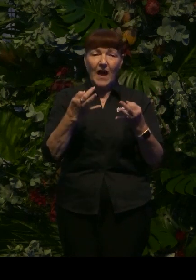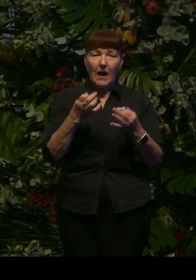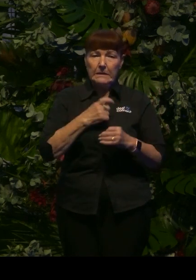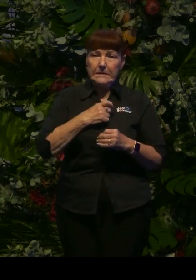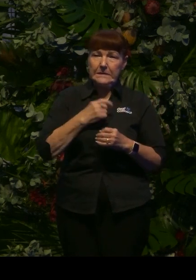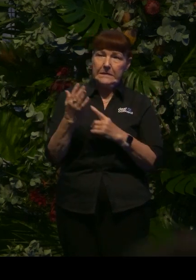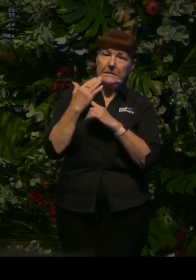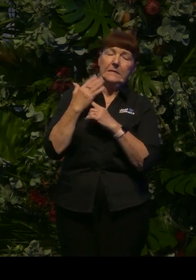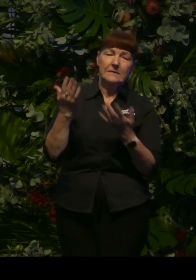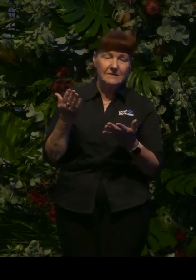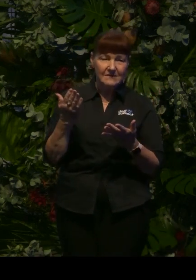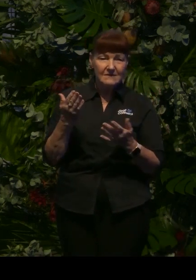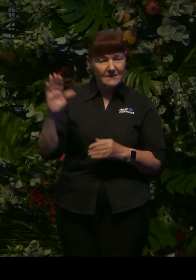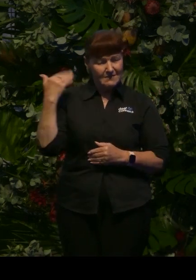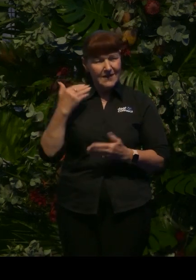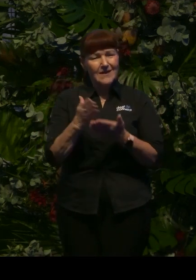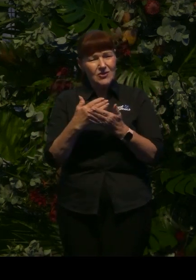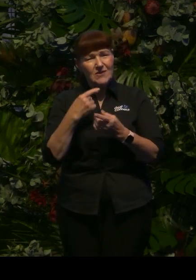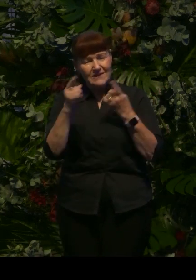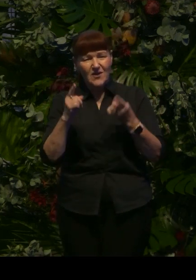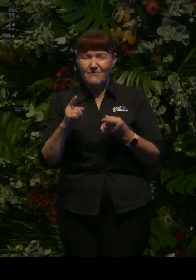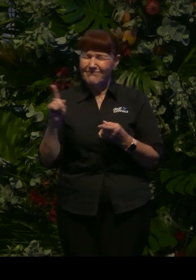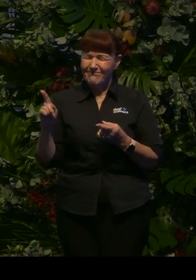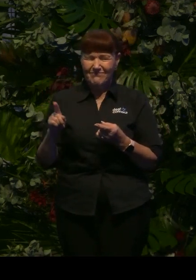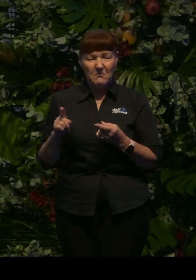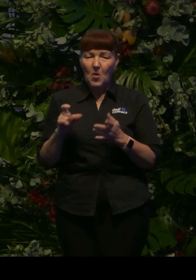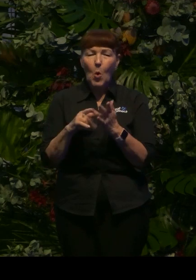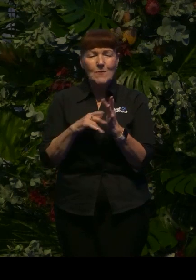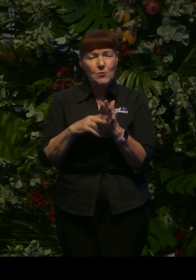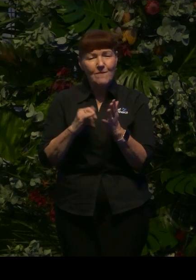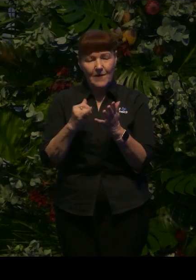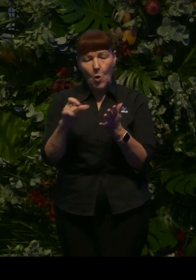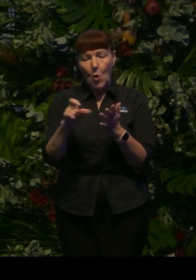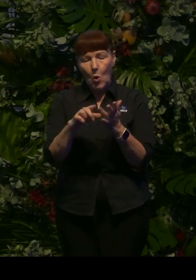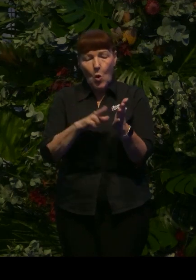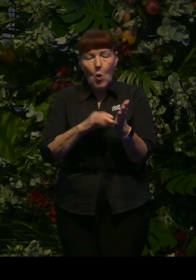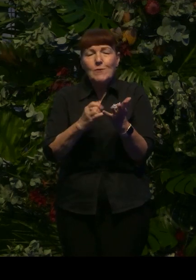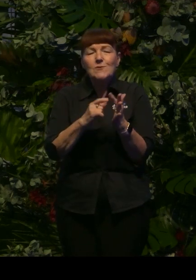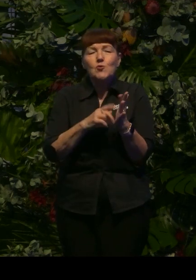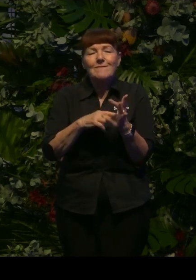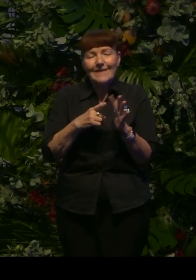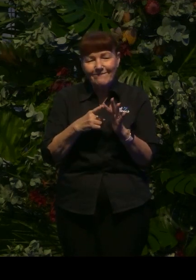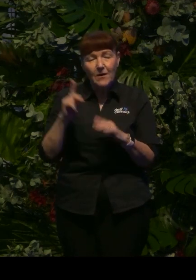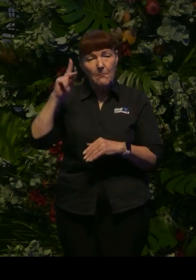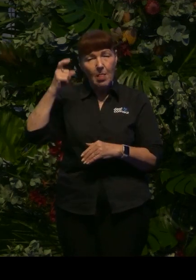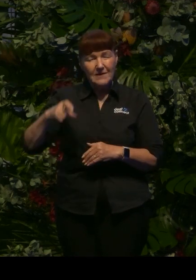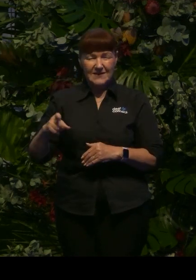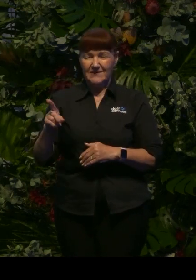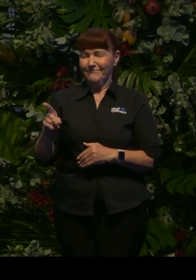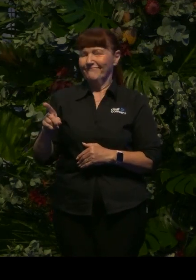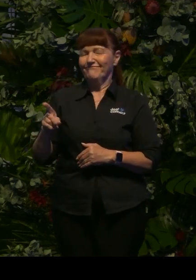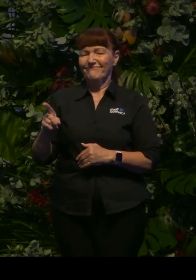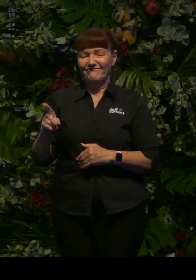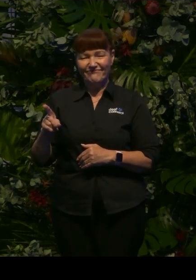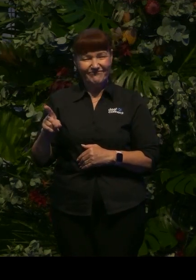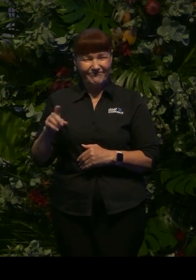have previously shared, conservative politicians in our country, proponents and thinkers, have launched an unprovoked and distasteful